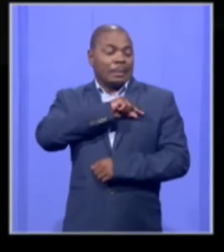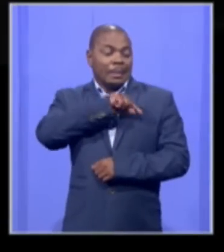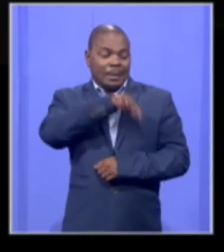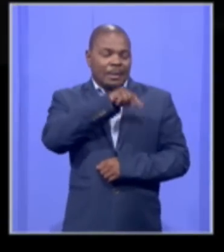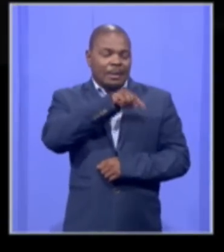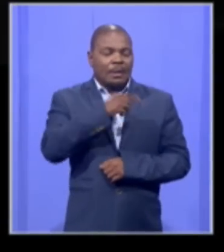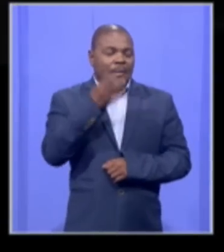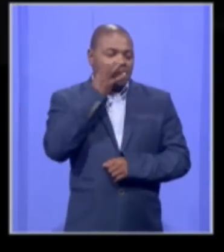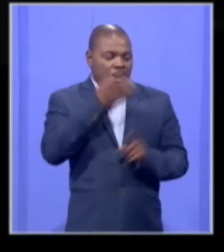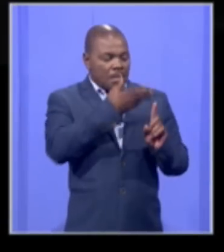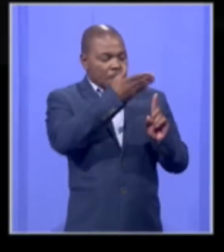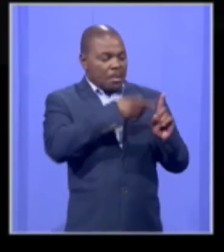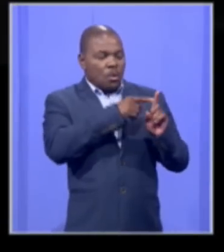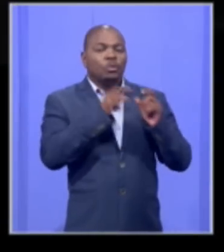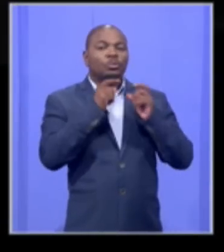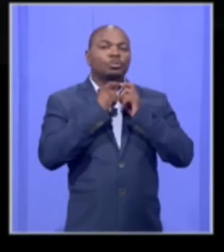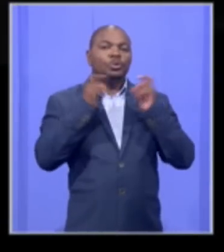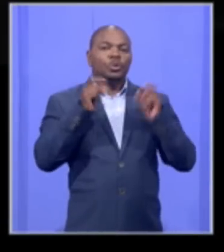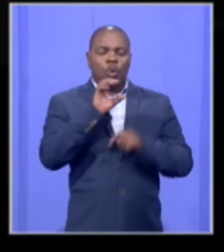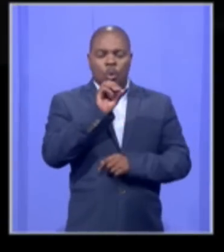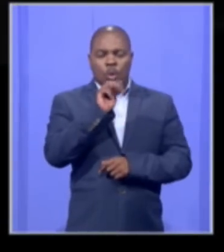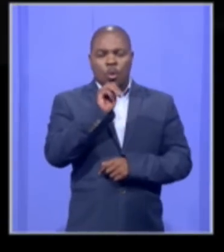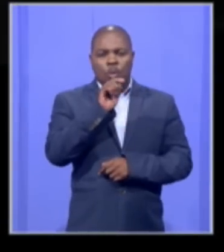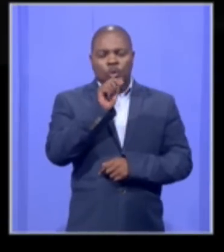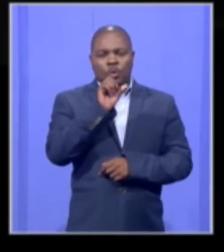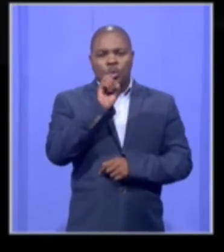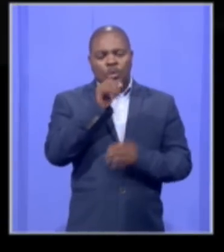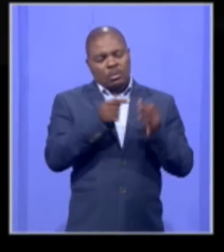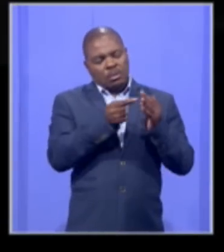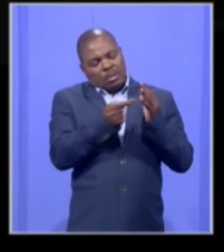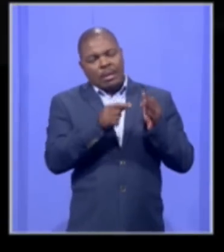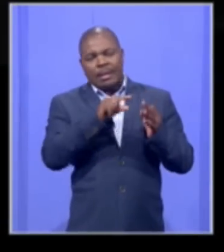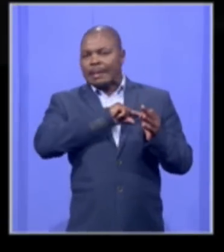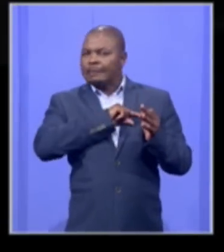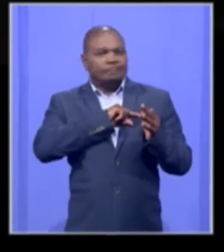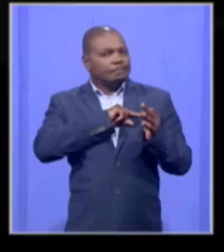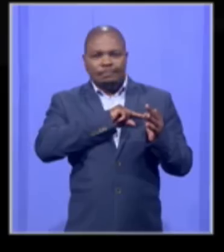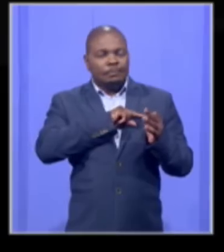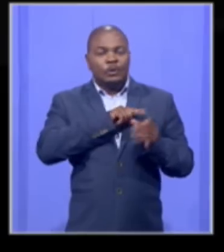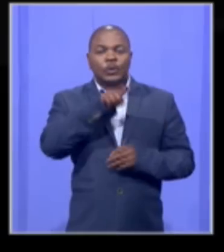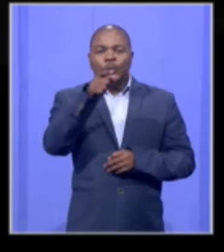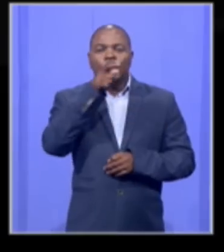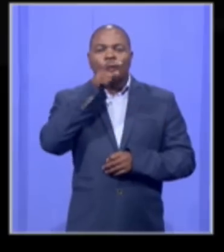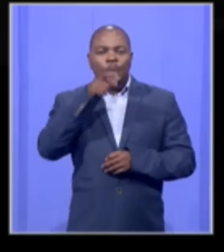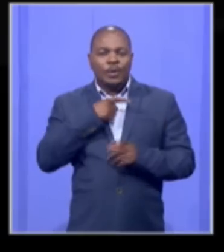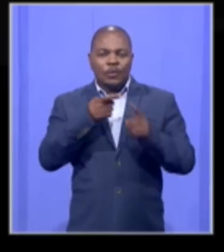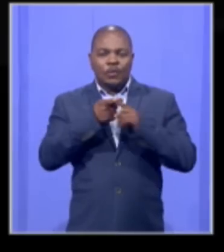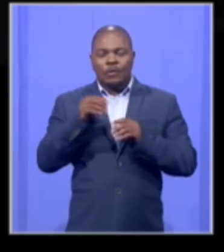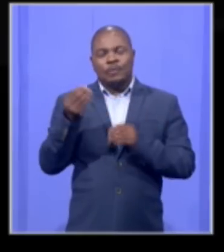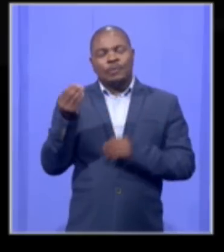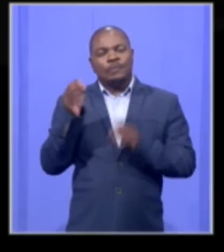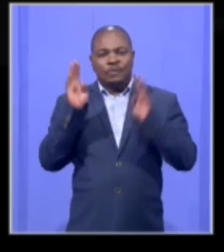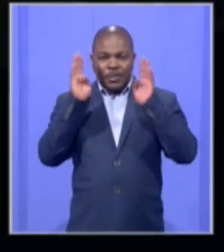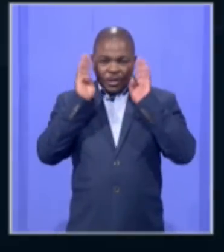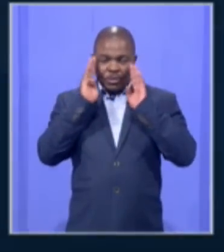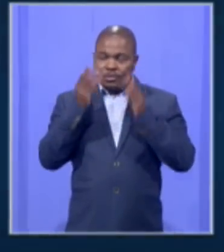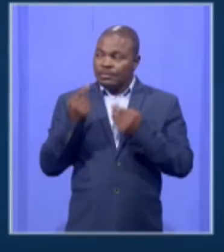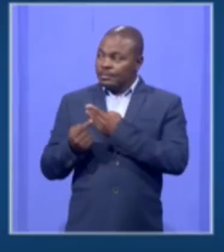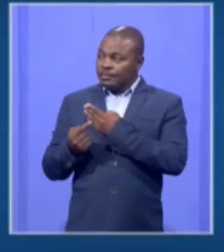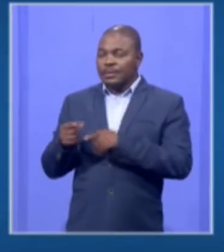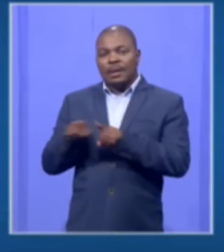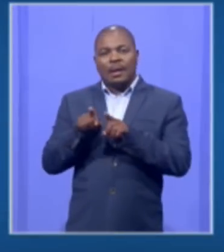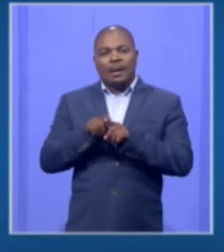e se bone molato moruti Timothy Omotoso le balatofatšwa ka ena. O swaetše bjalo letlakaleng la Facebook go no swana le Matome Monyela o